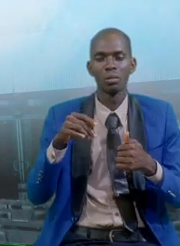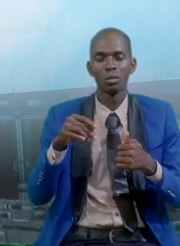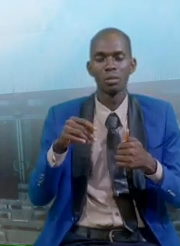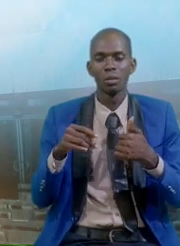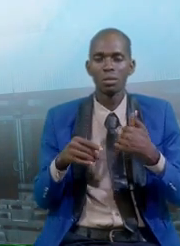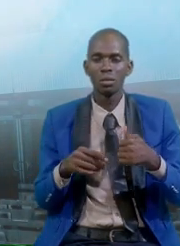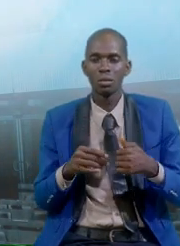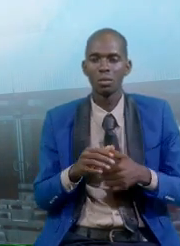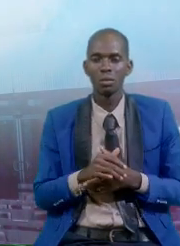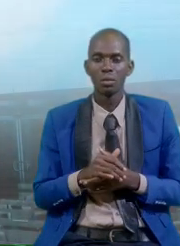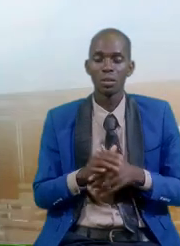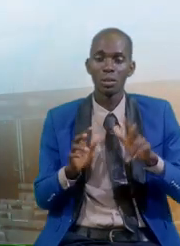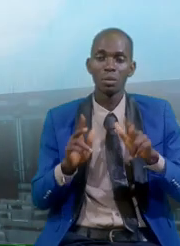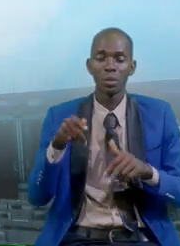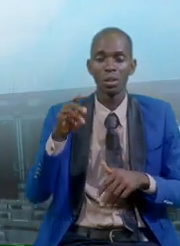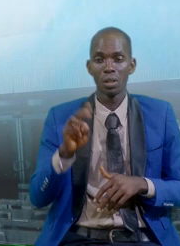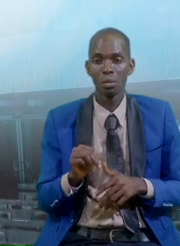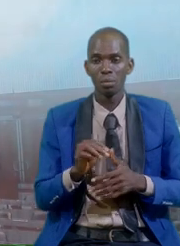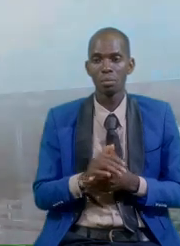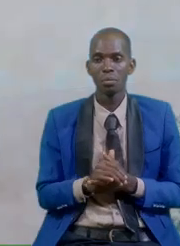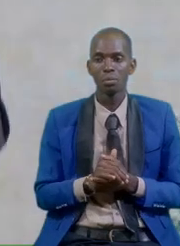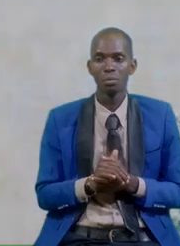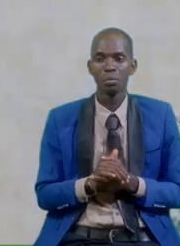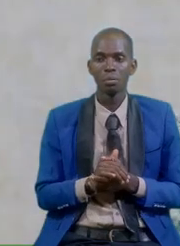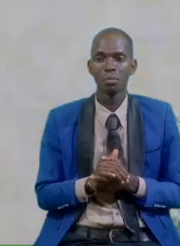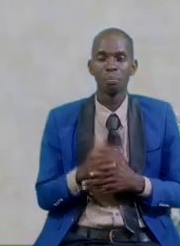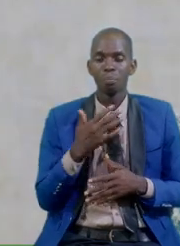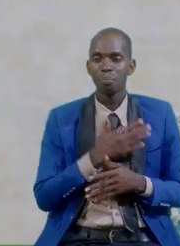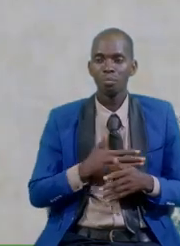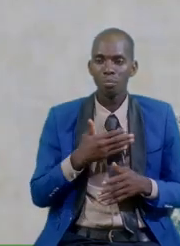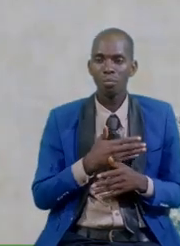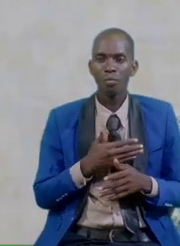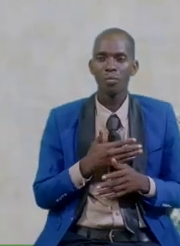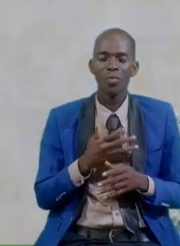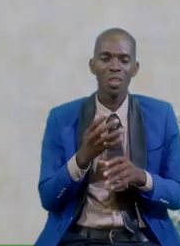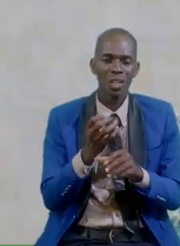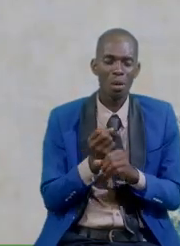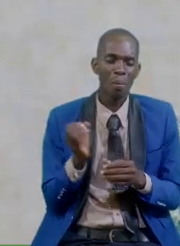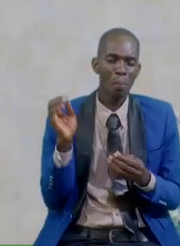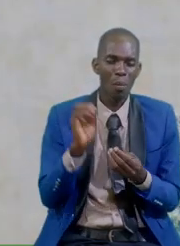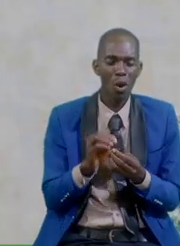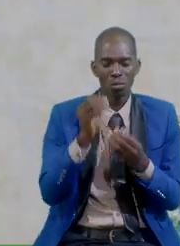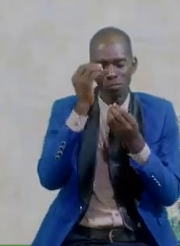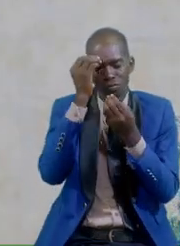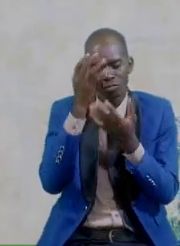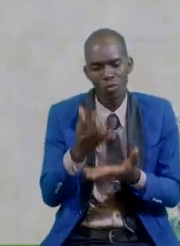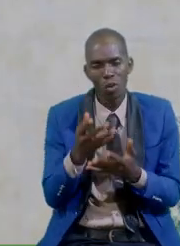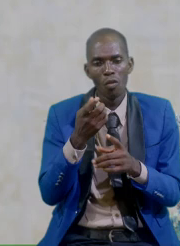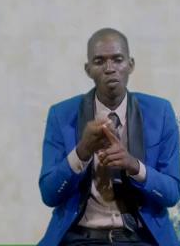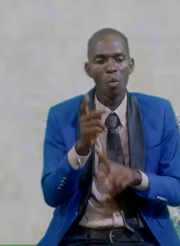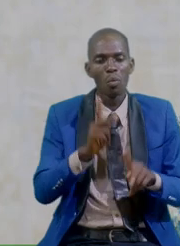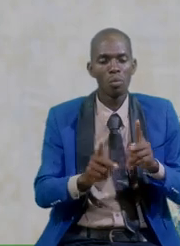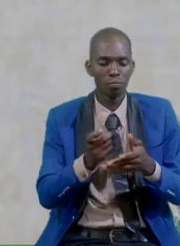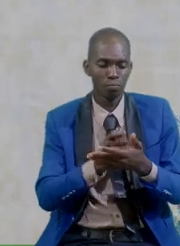Councillors, please make sure you get detailed information from those who are giving their life to